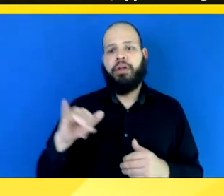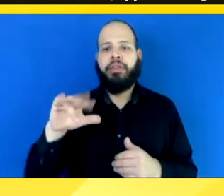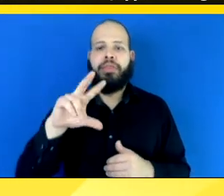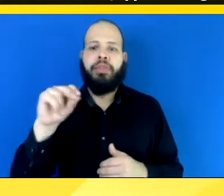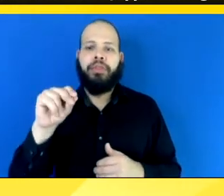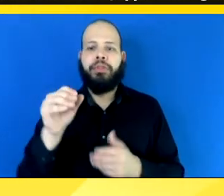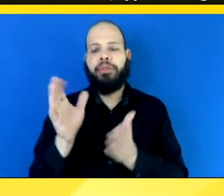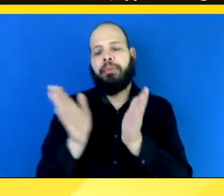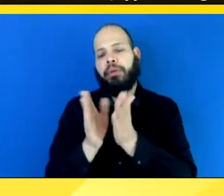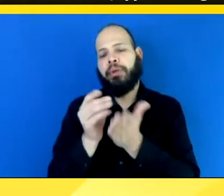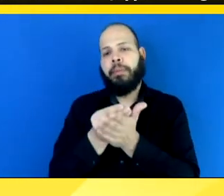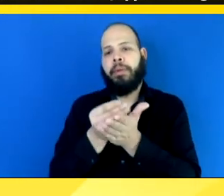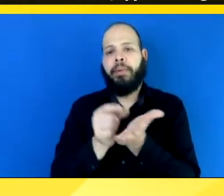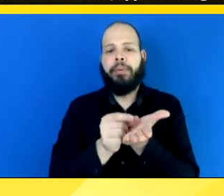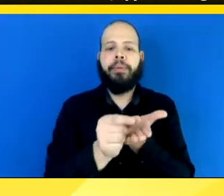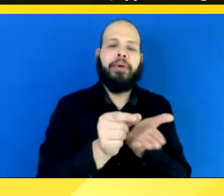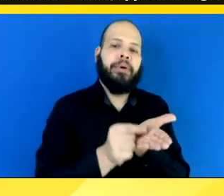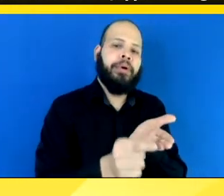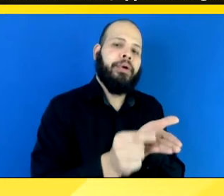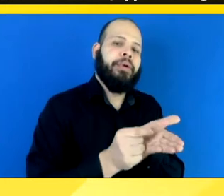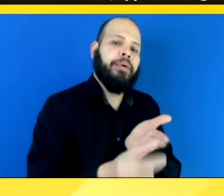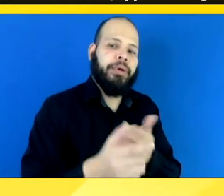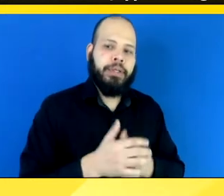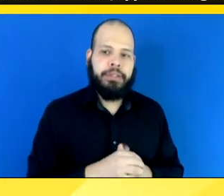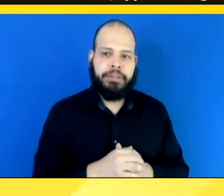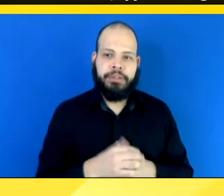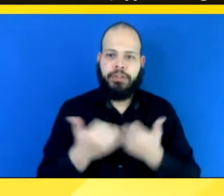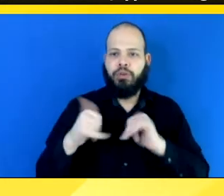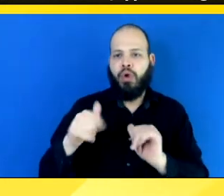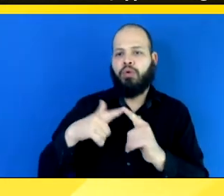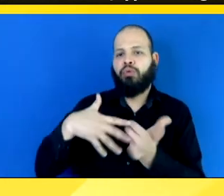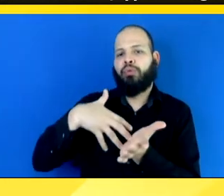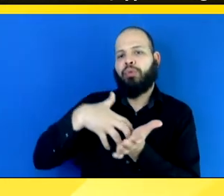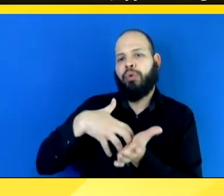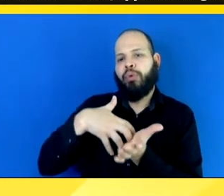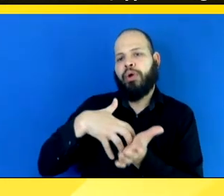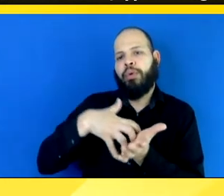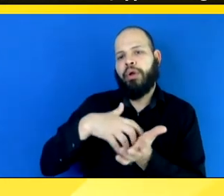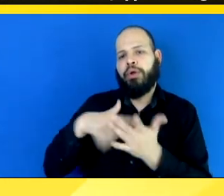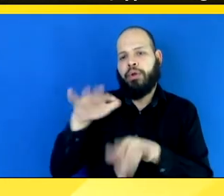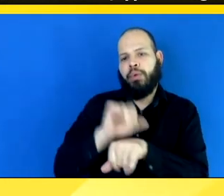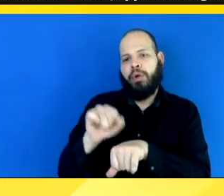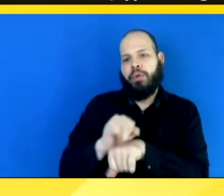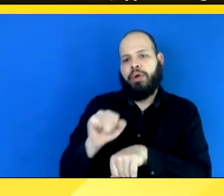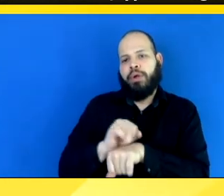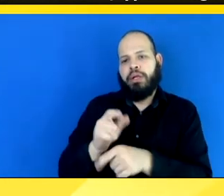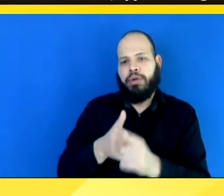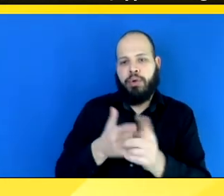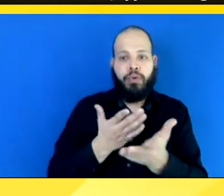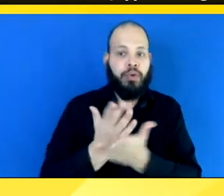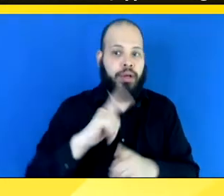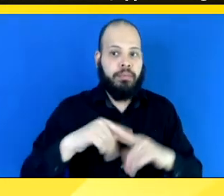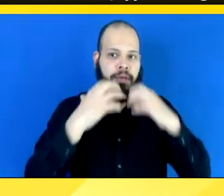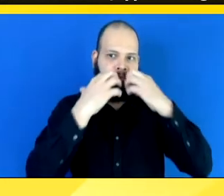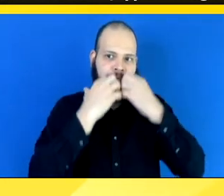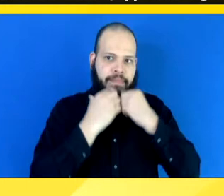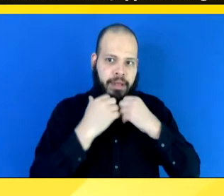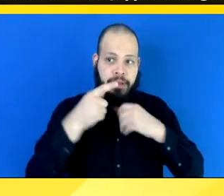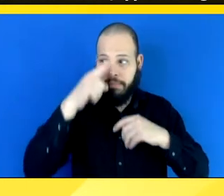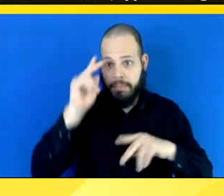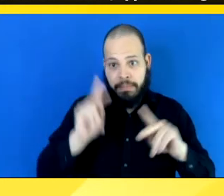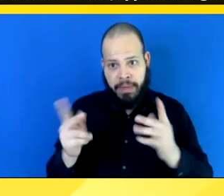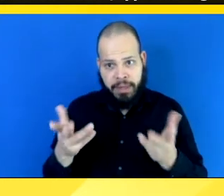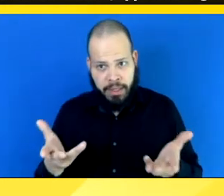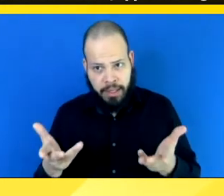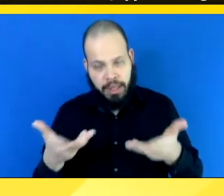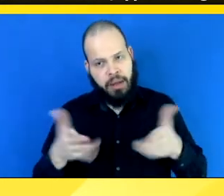That's it. And then undermine and say you care about Black folk. You care about Black folk, let them have labor rights. Yeah. Care about Black folk, let them have sick leave and